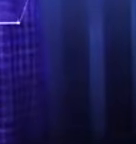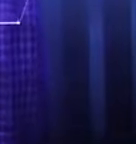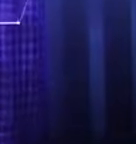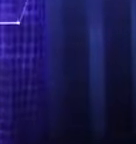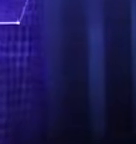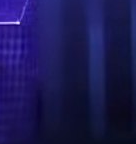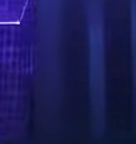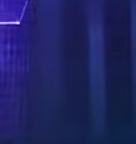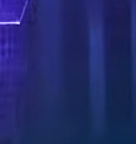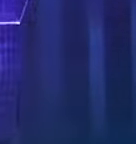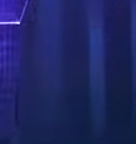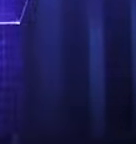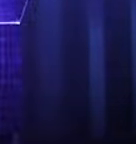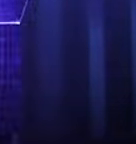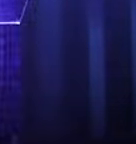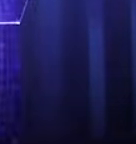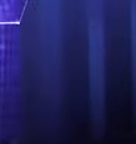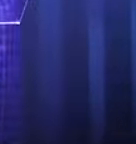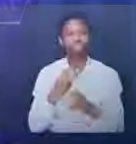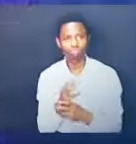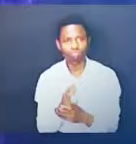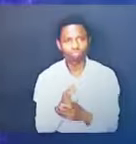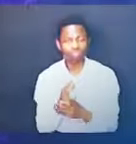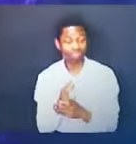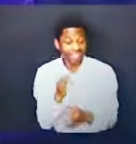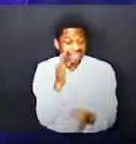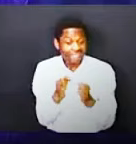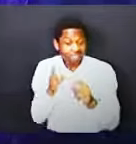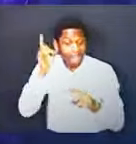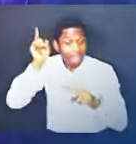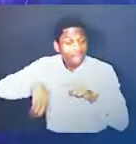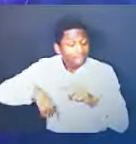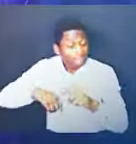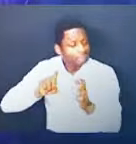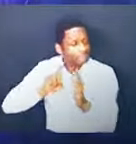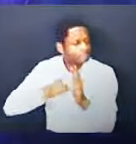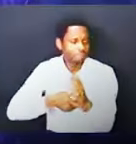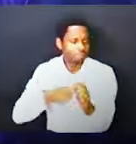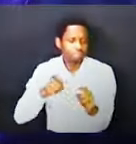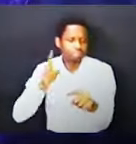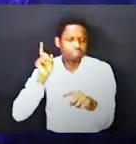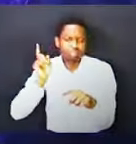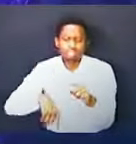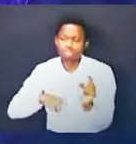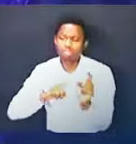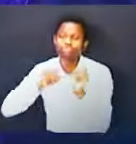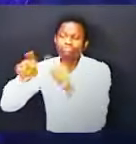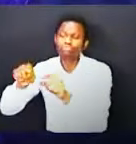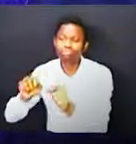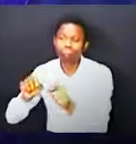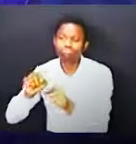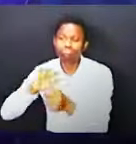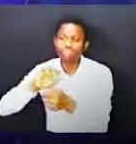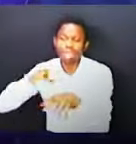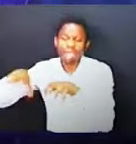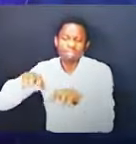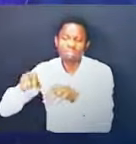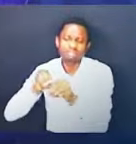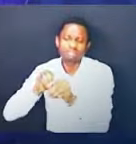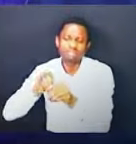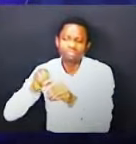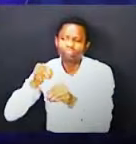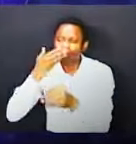now until we have done that, we to mean you, we are nothing else we can do. Will be effective for God. Now,